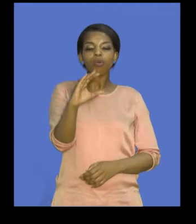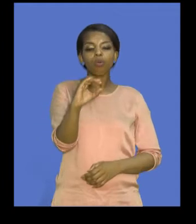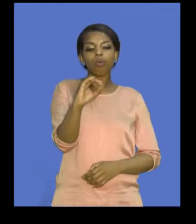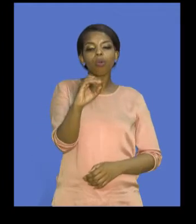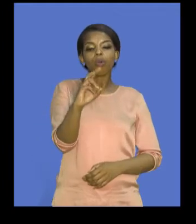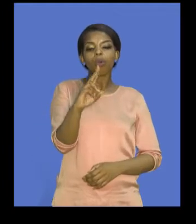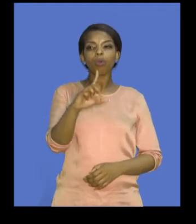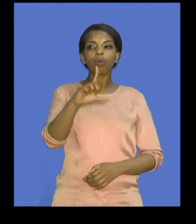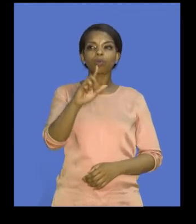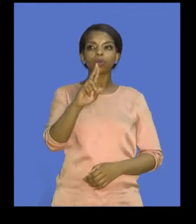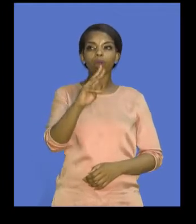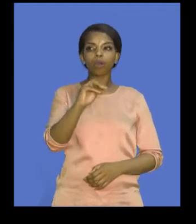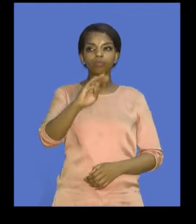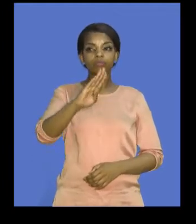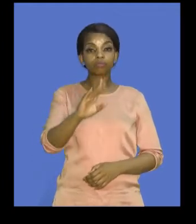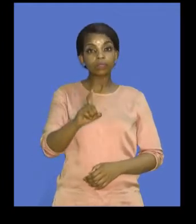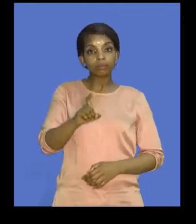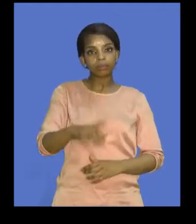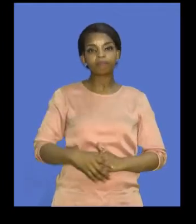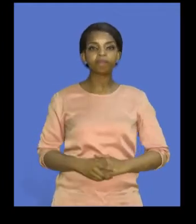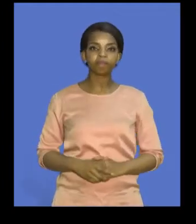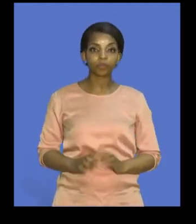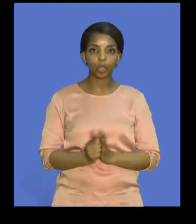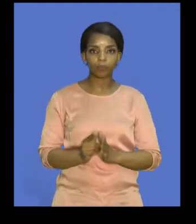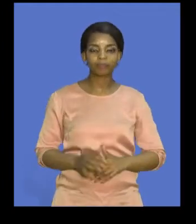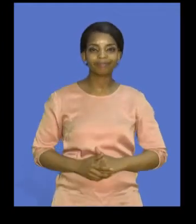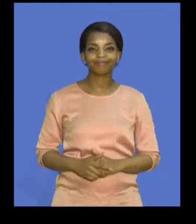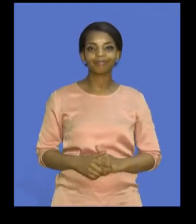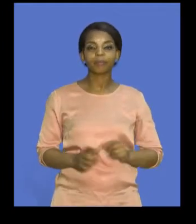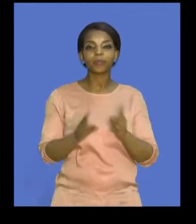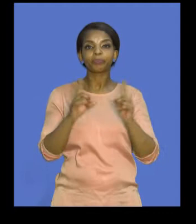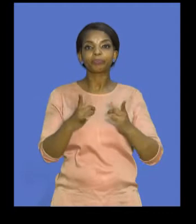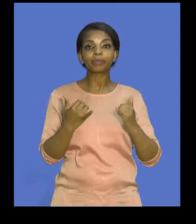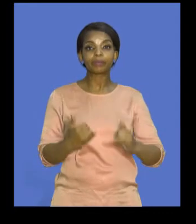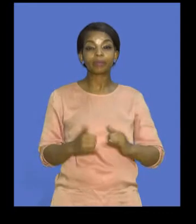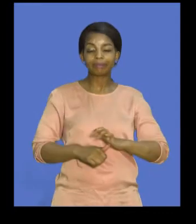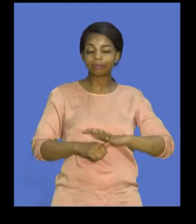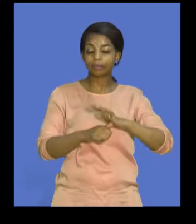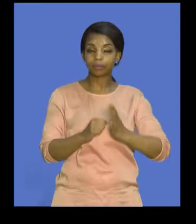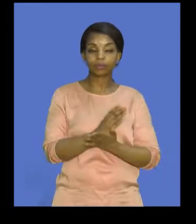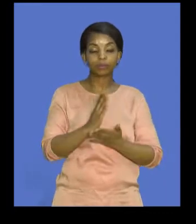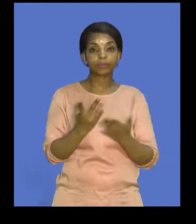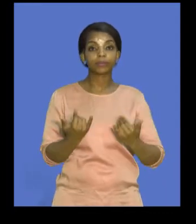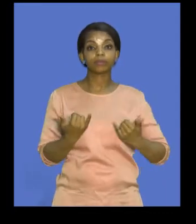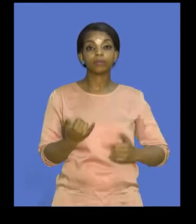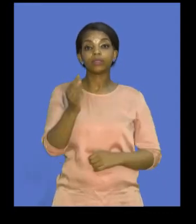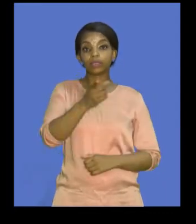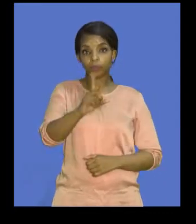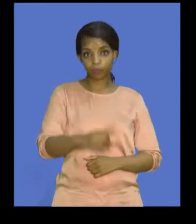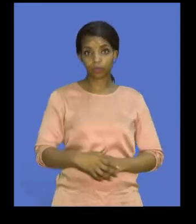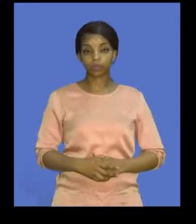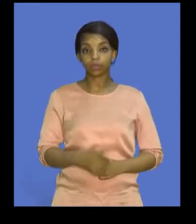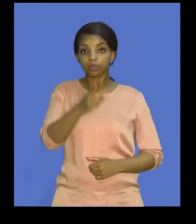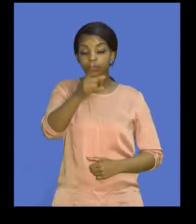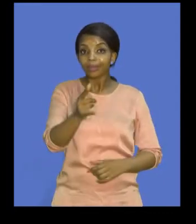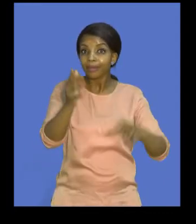the thinking part is the key thing for today. Have you ever thought about the factors?